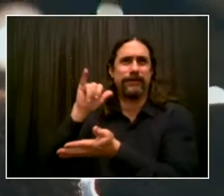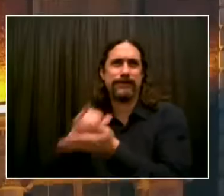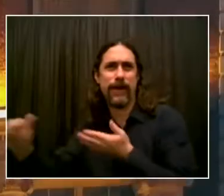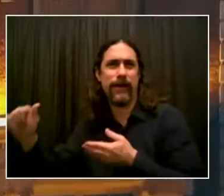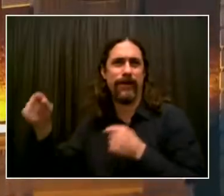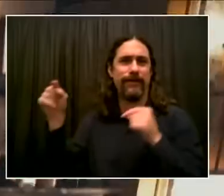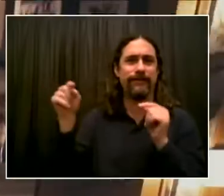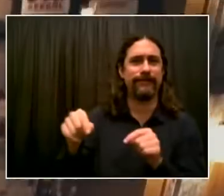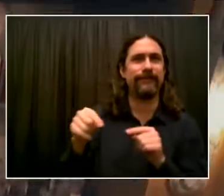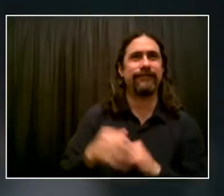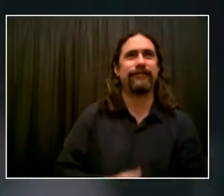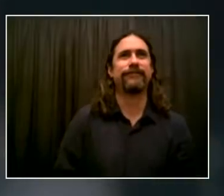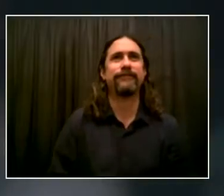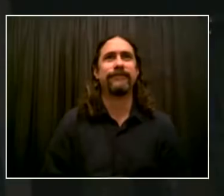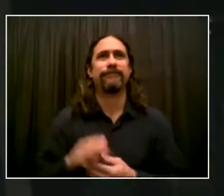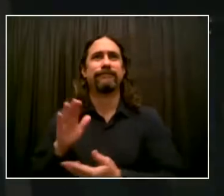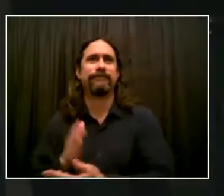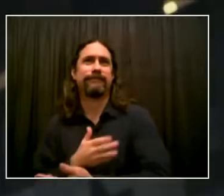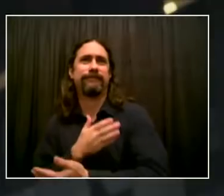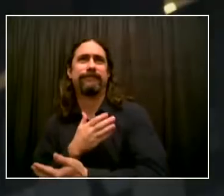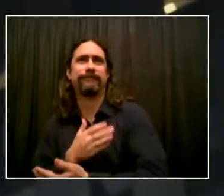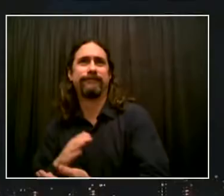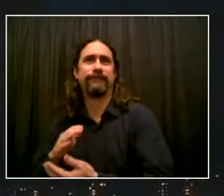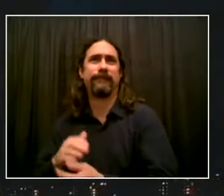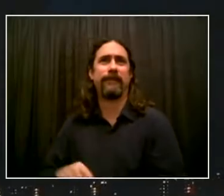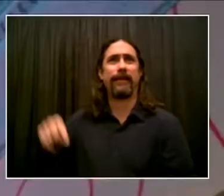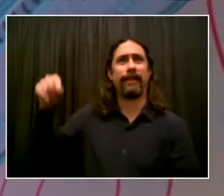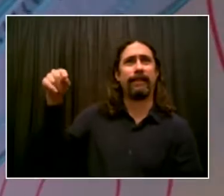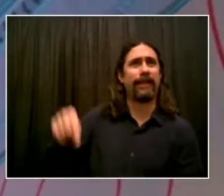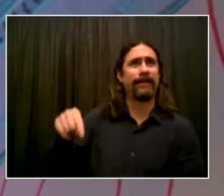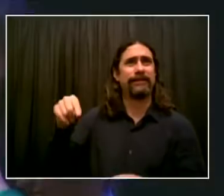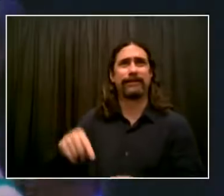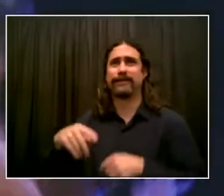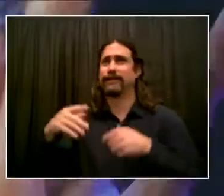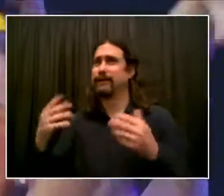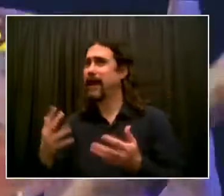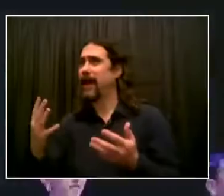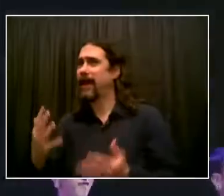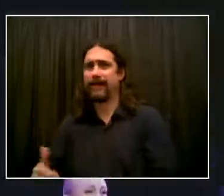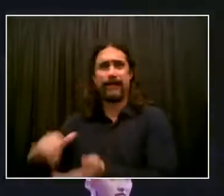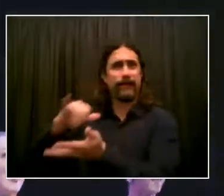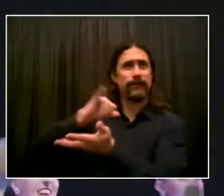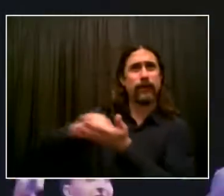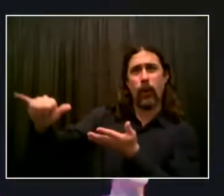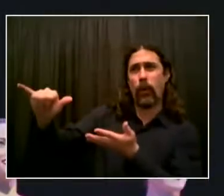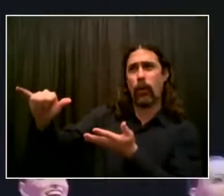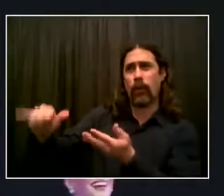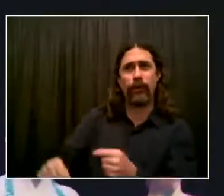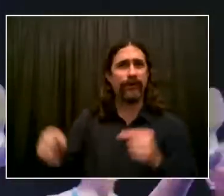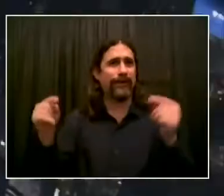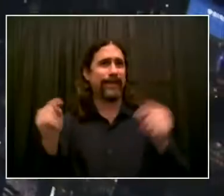York. New York, New